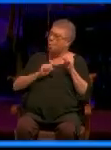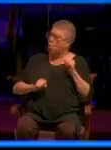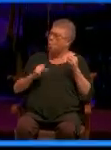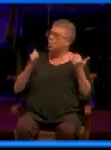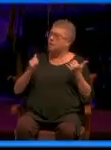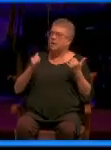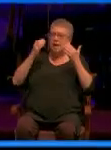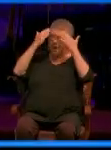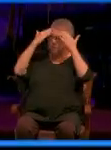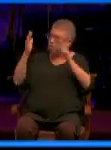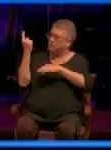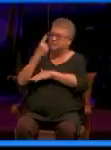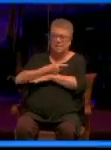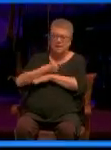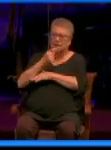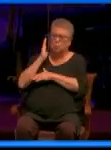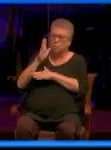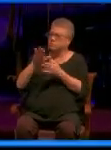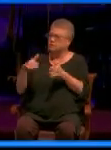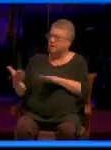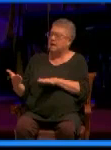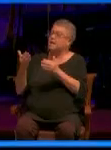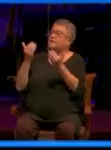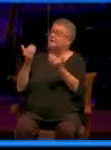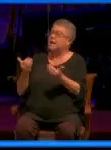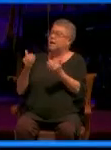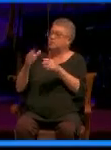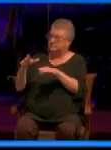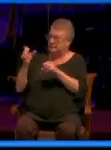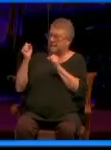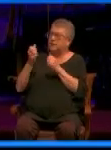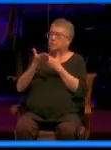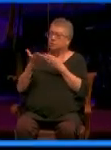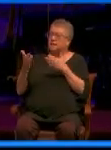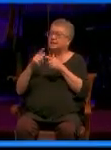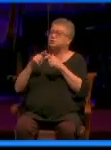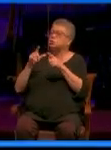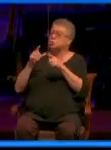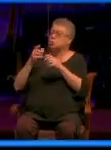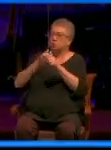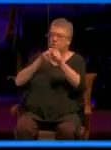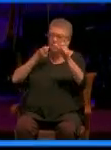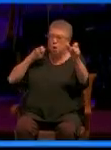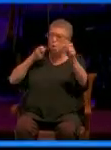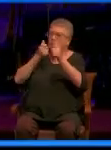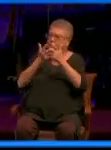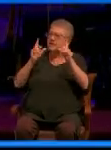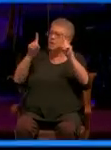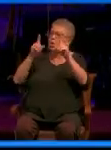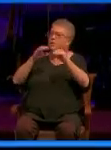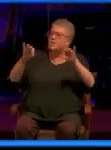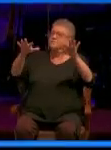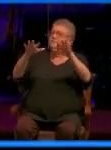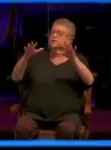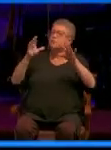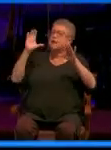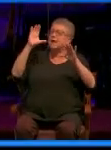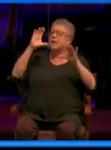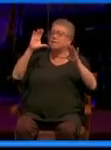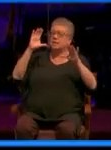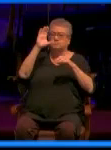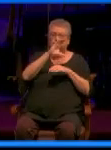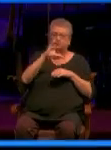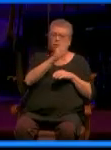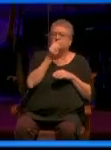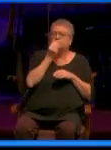do not know the day of my death. Now then, take your weapons, your quiver, and your bow, and go out to the field and hunt game for me, and